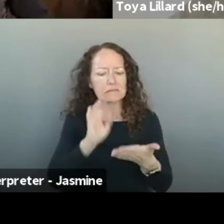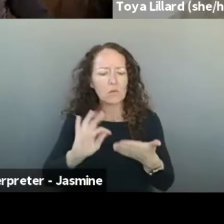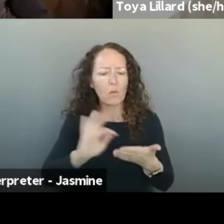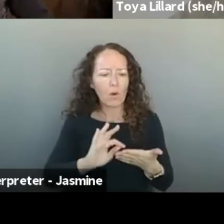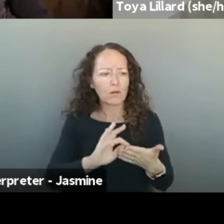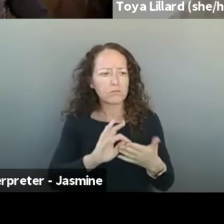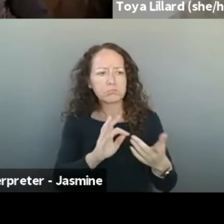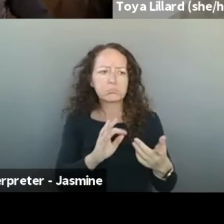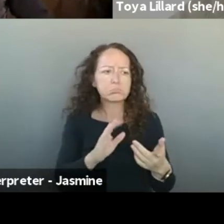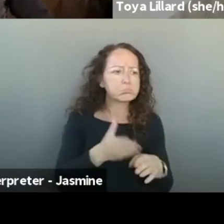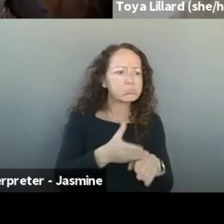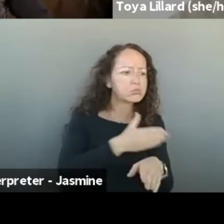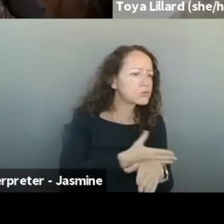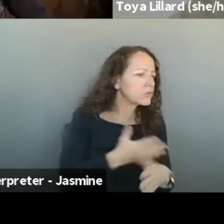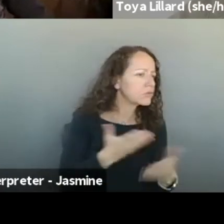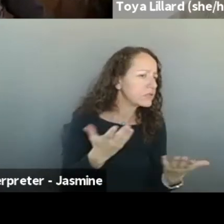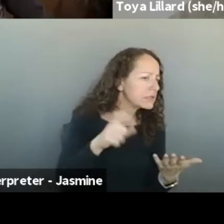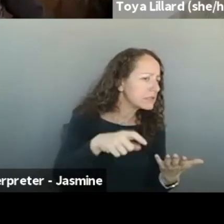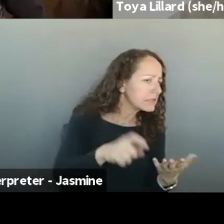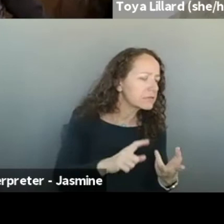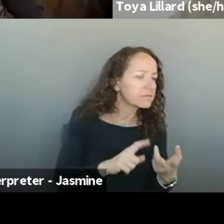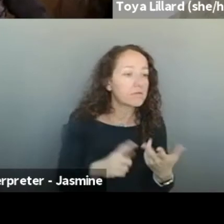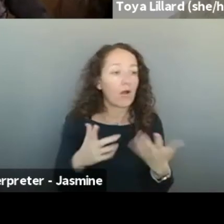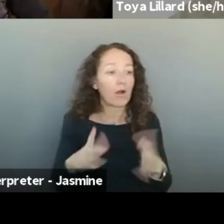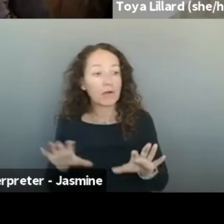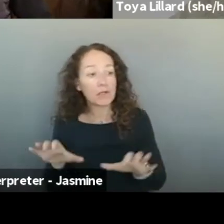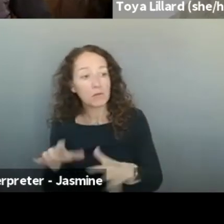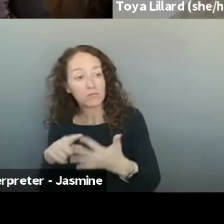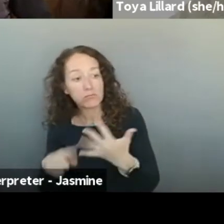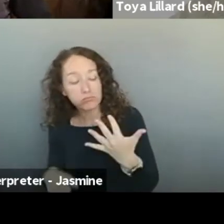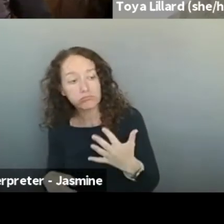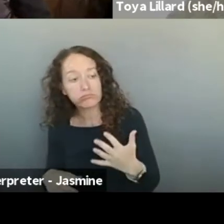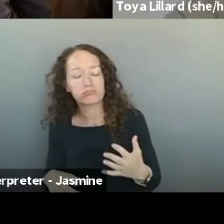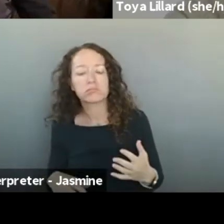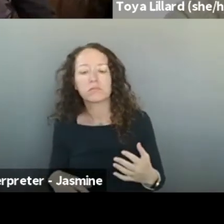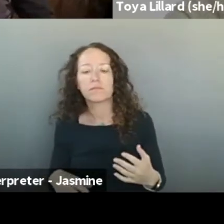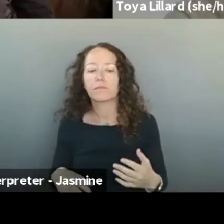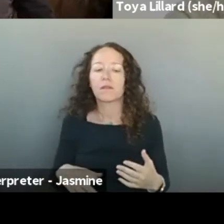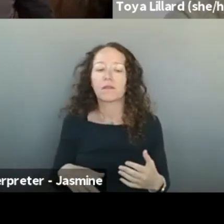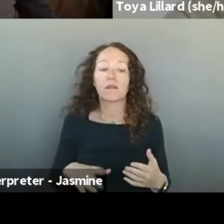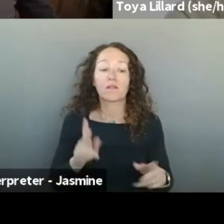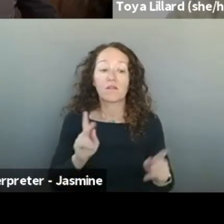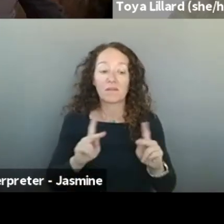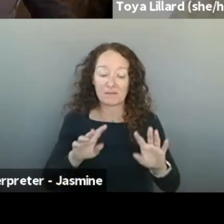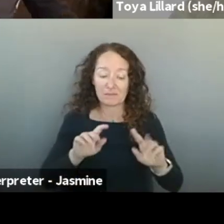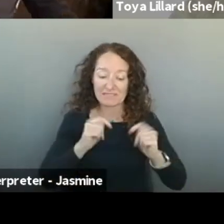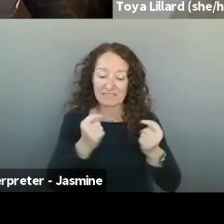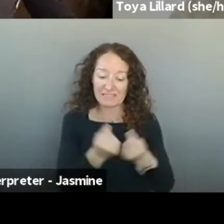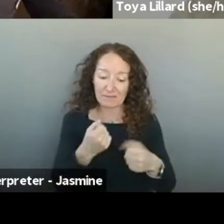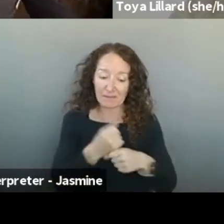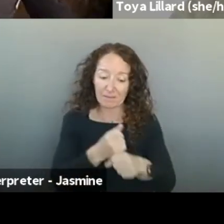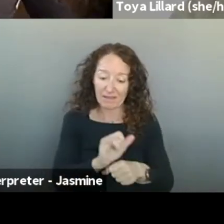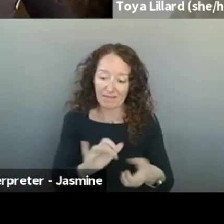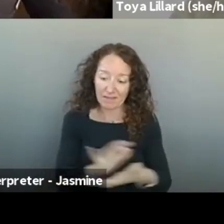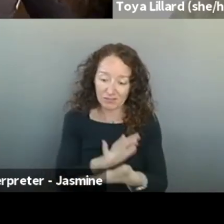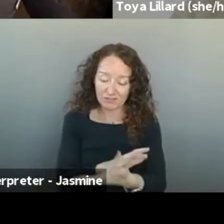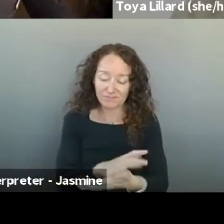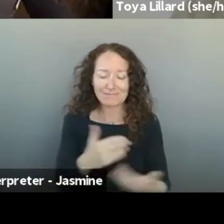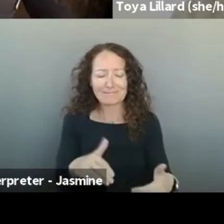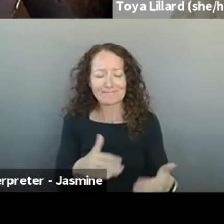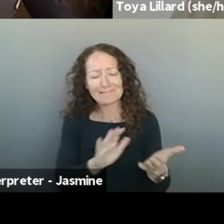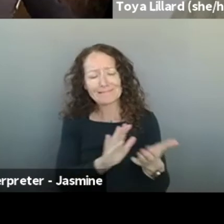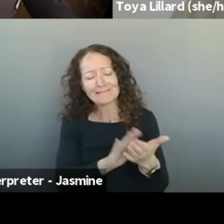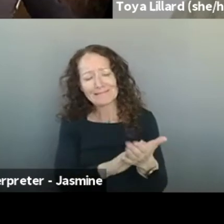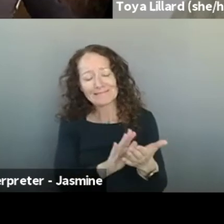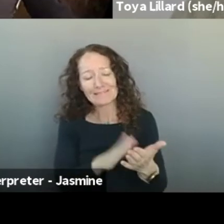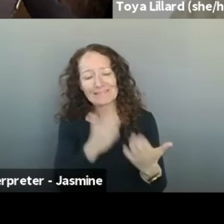shout out to David King, and the whole team of people who made that happen, who wrote it. It's incredible. I charge you all